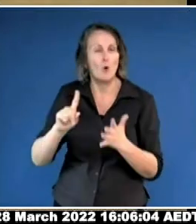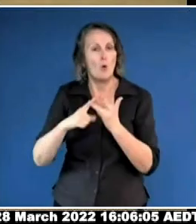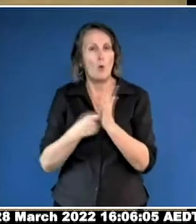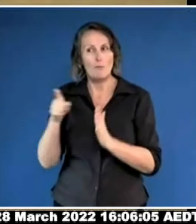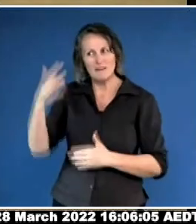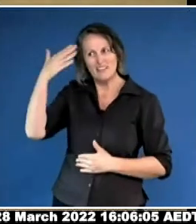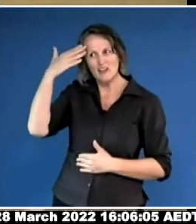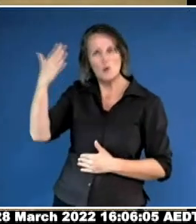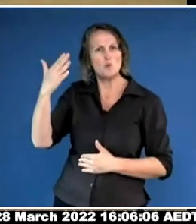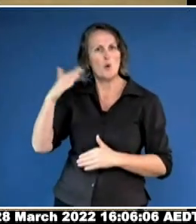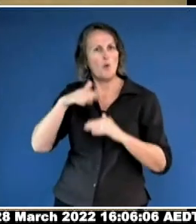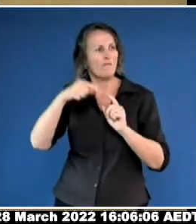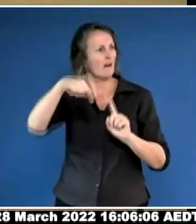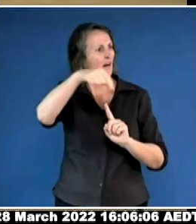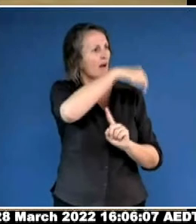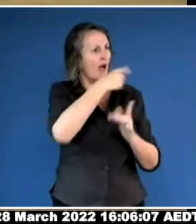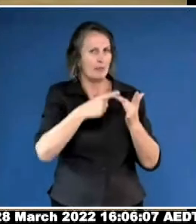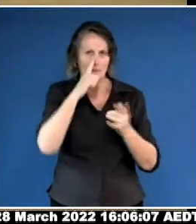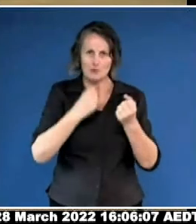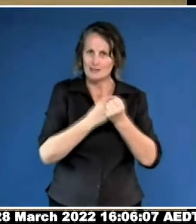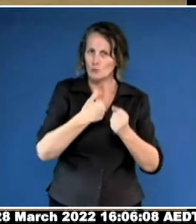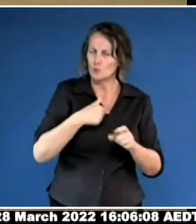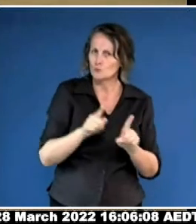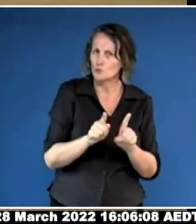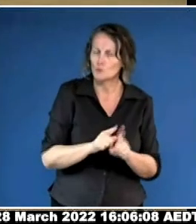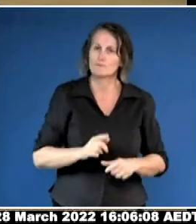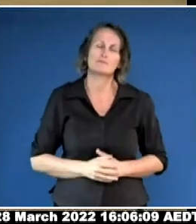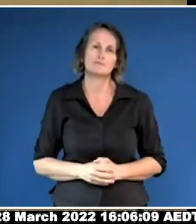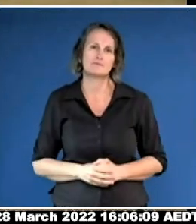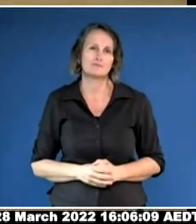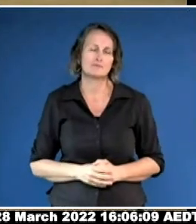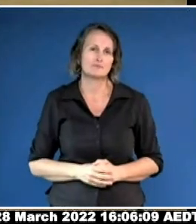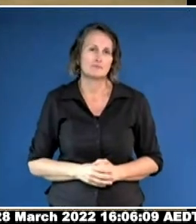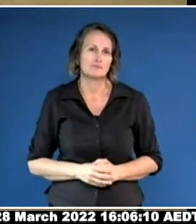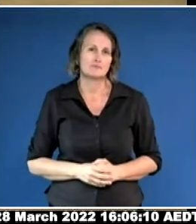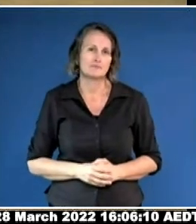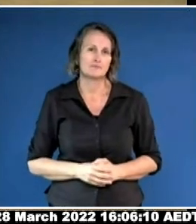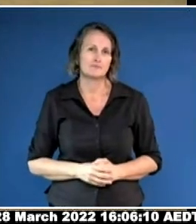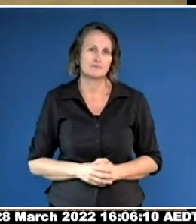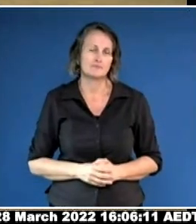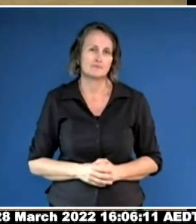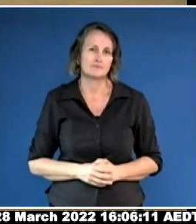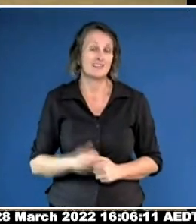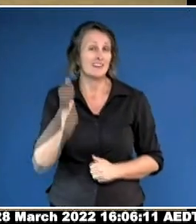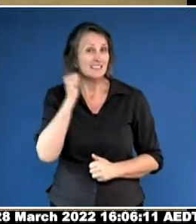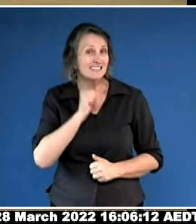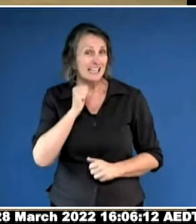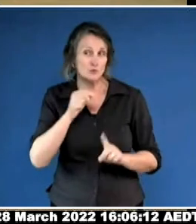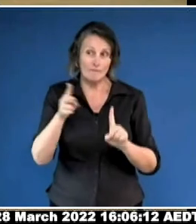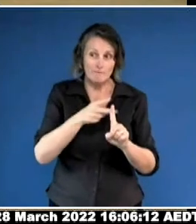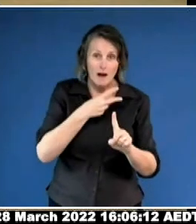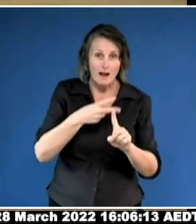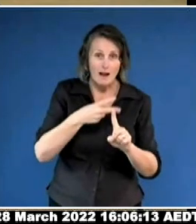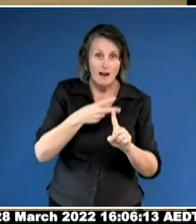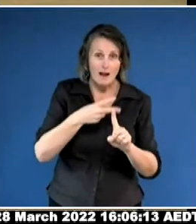the supporter-carer relationship. Experiences of sexual assault and violence do impact the way in which